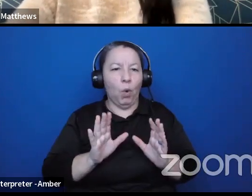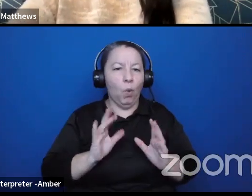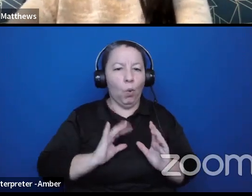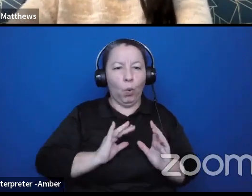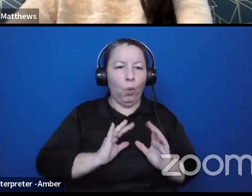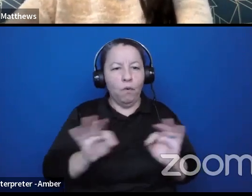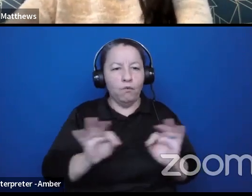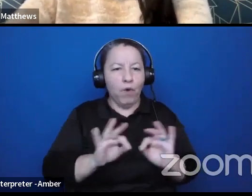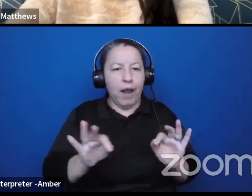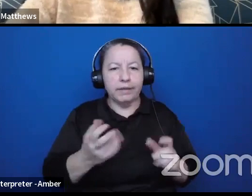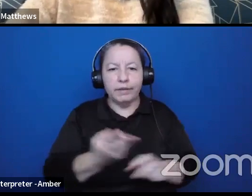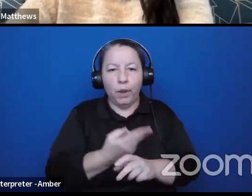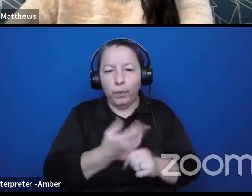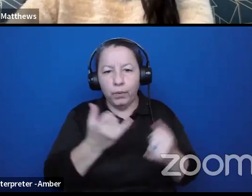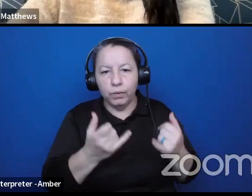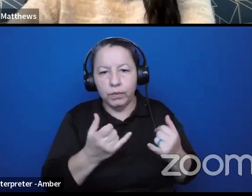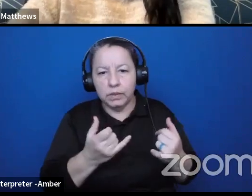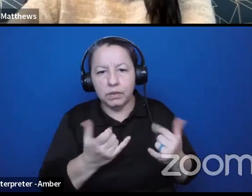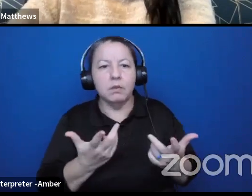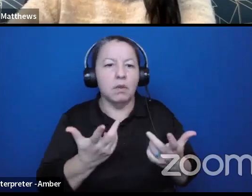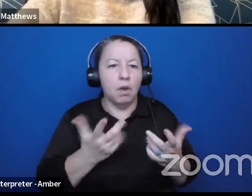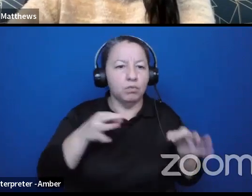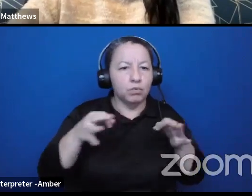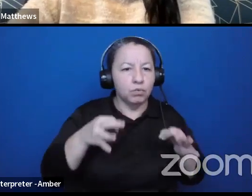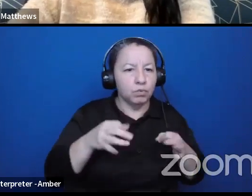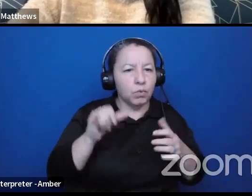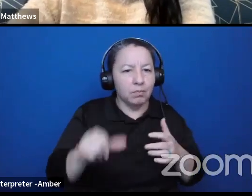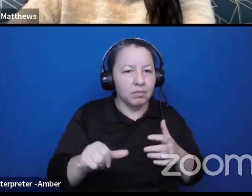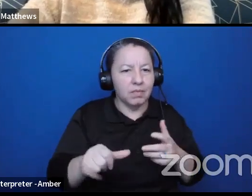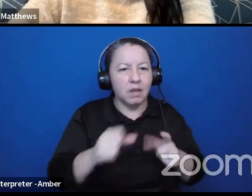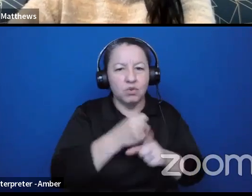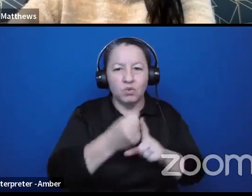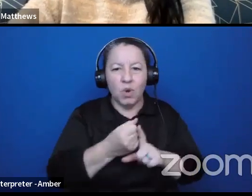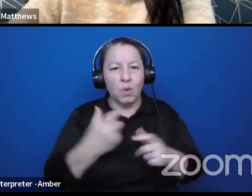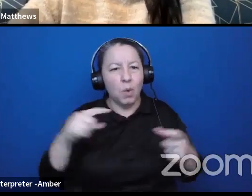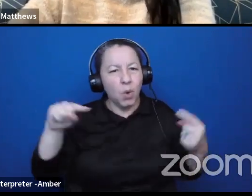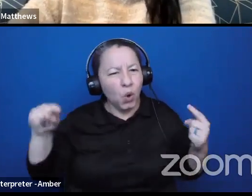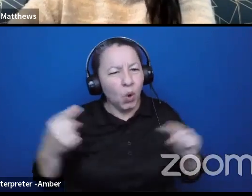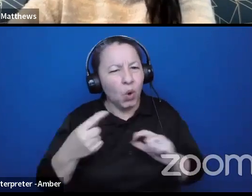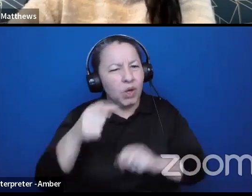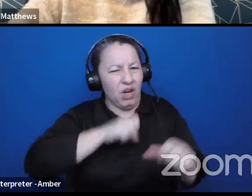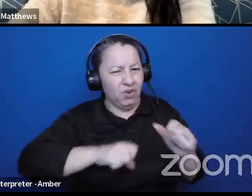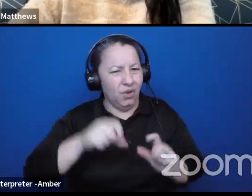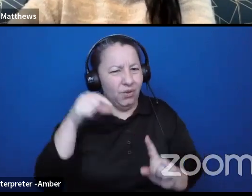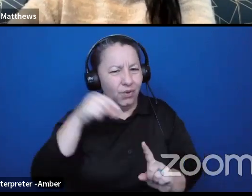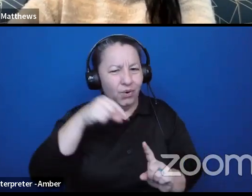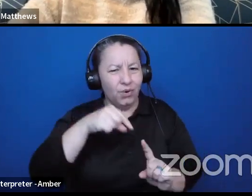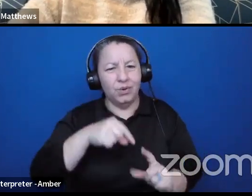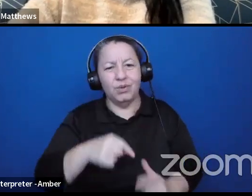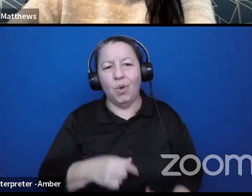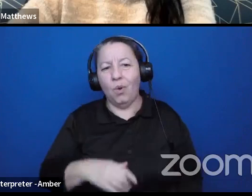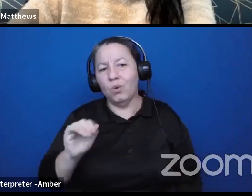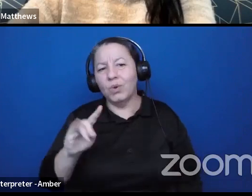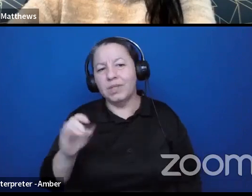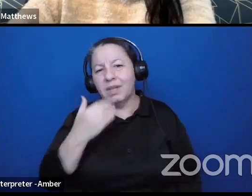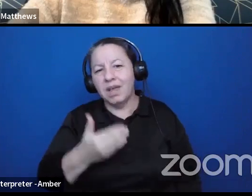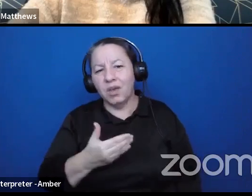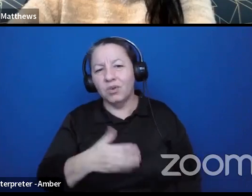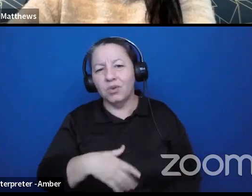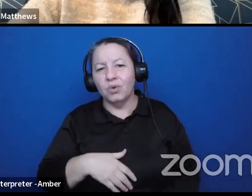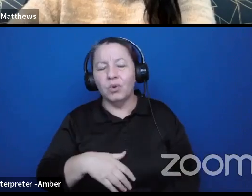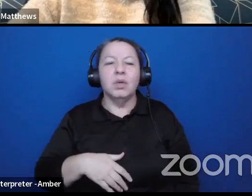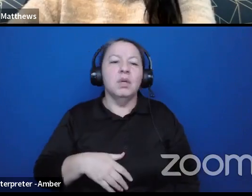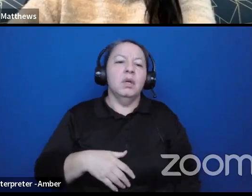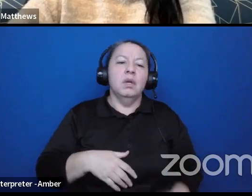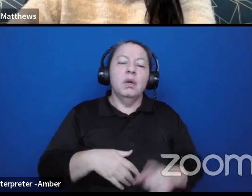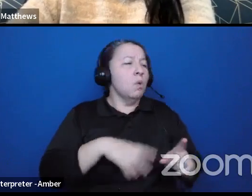that was amazing. Thank you so much for that. I got to add one more thing about what I was thinking too, is that